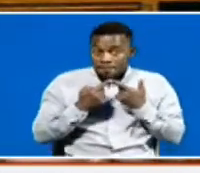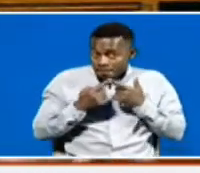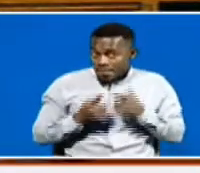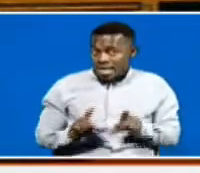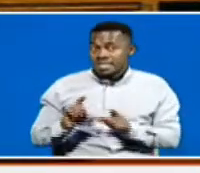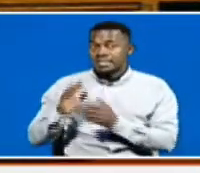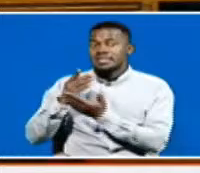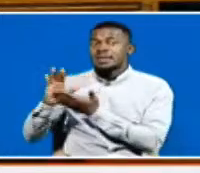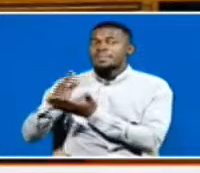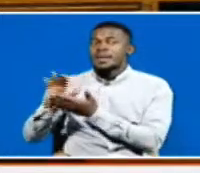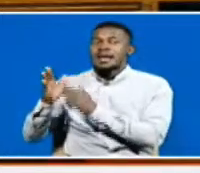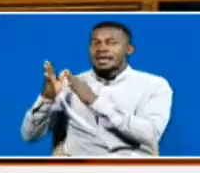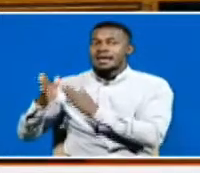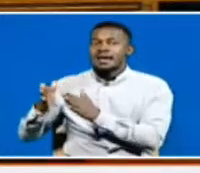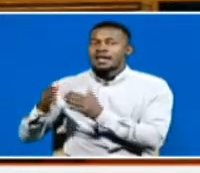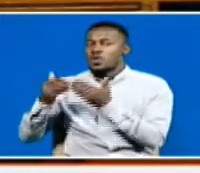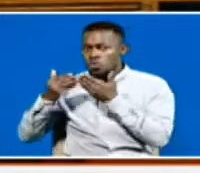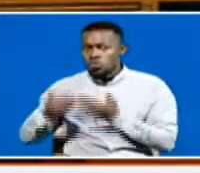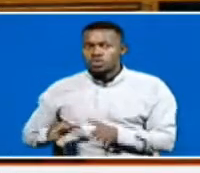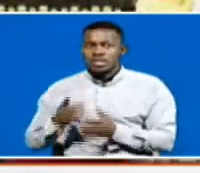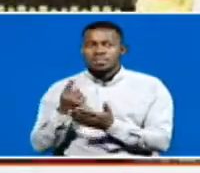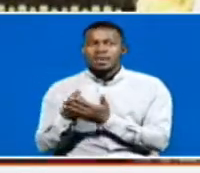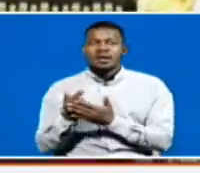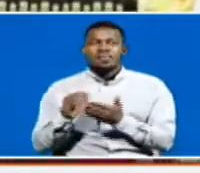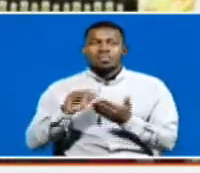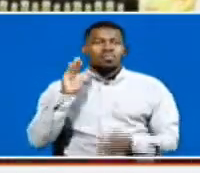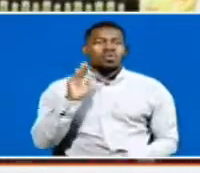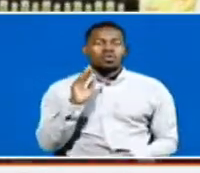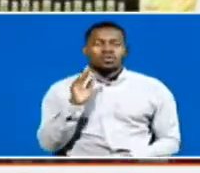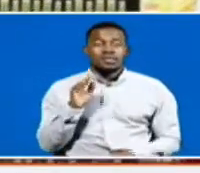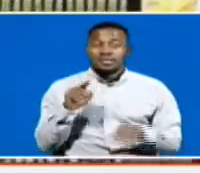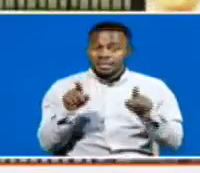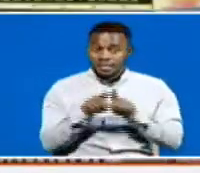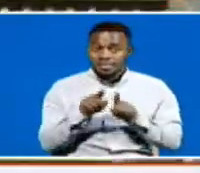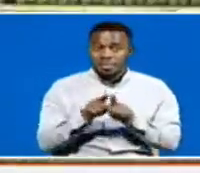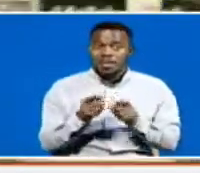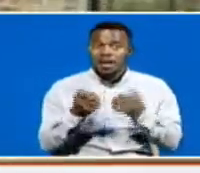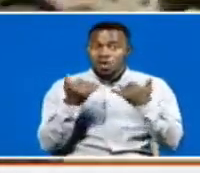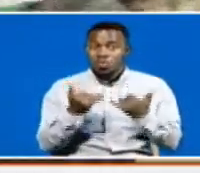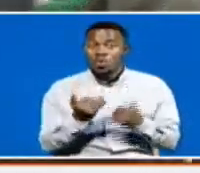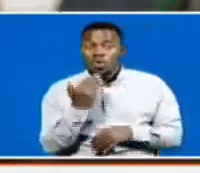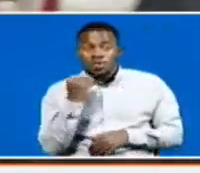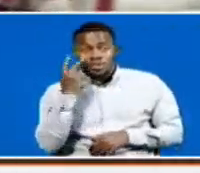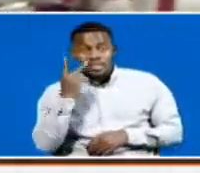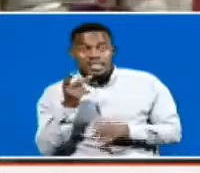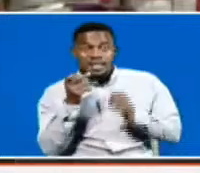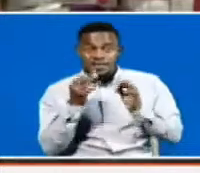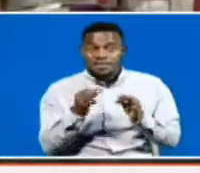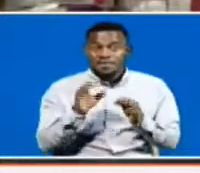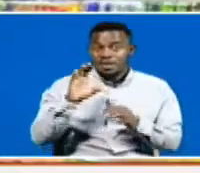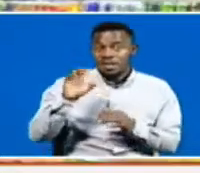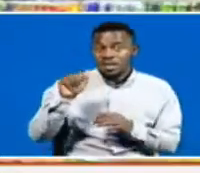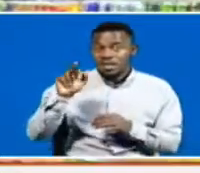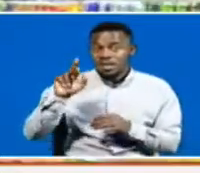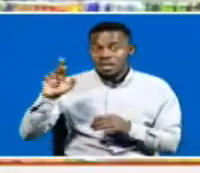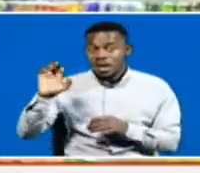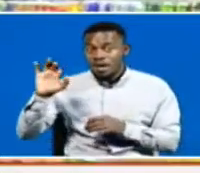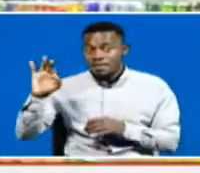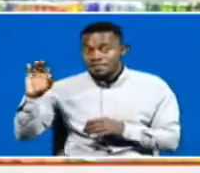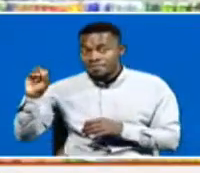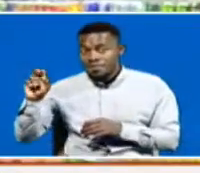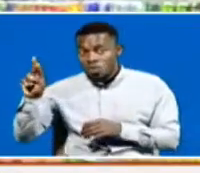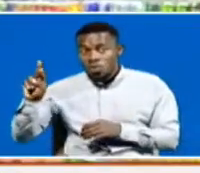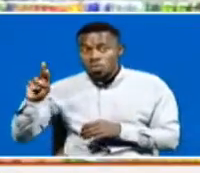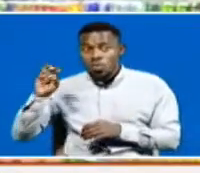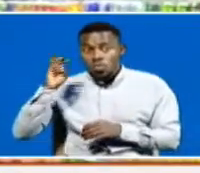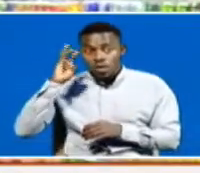retailer, but the expense of suppliers. It remains to be seen whether Carrefour will pay the fines and rectify its